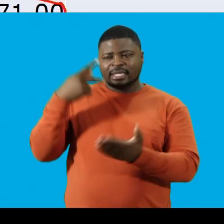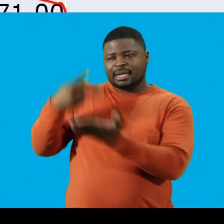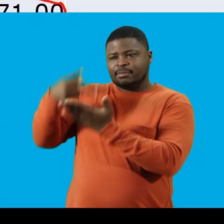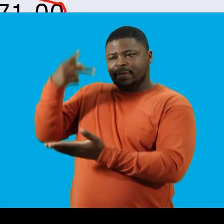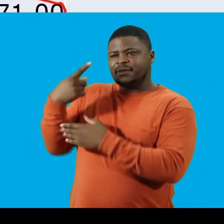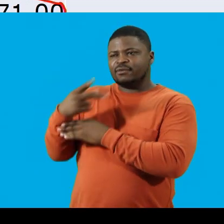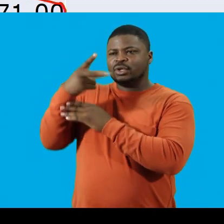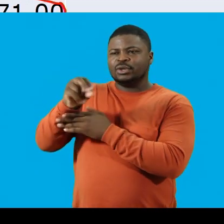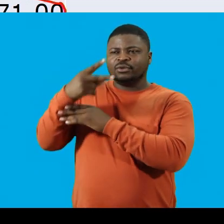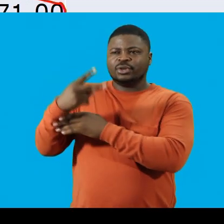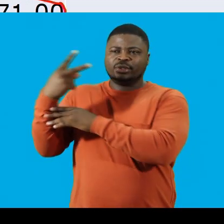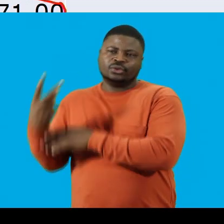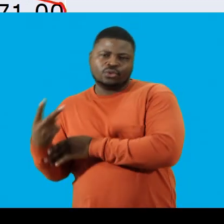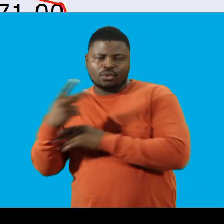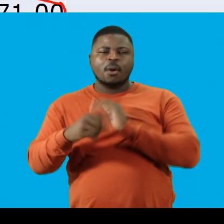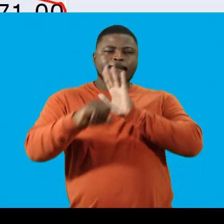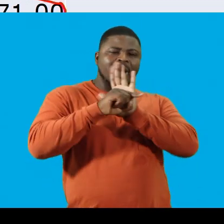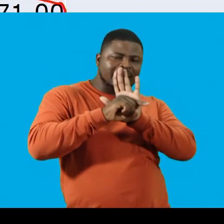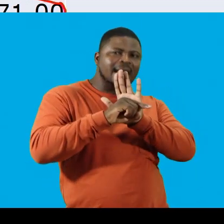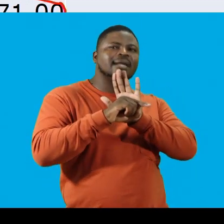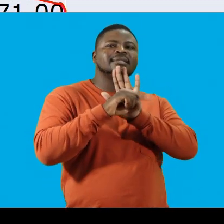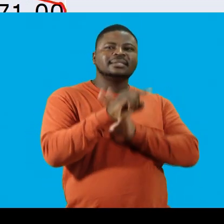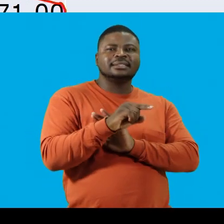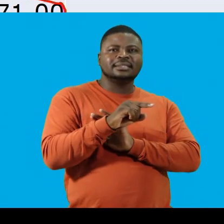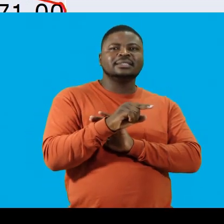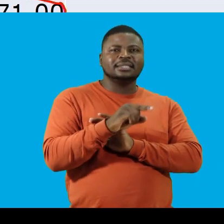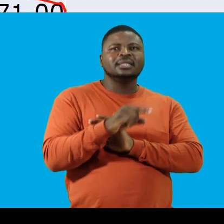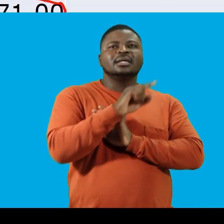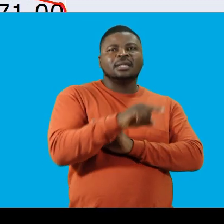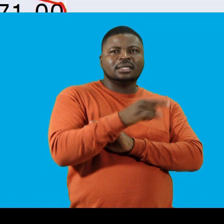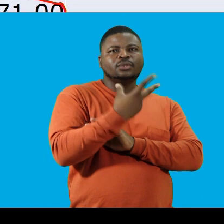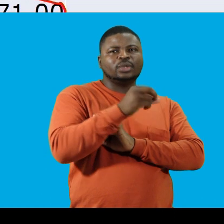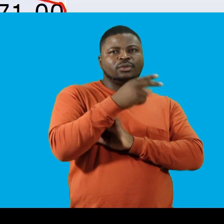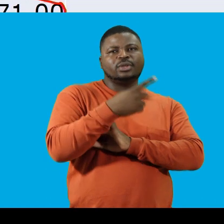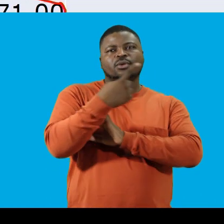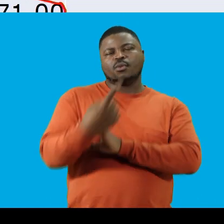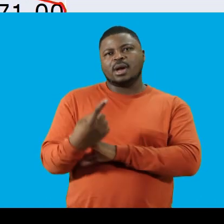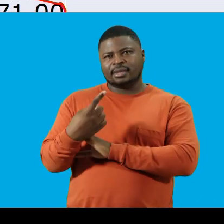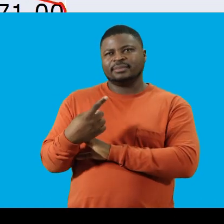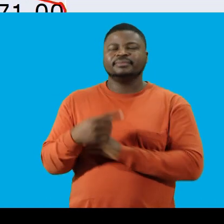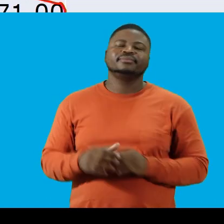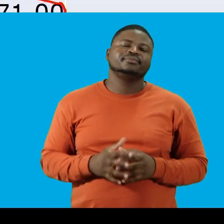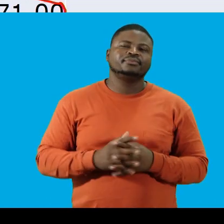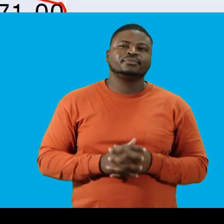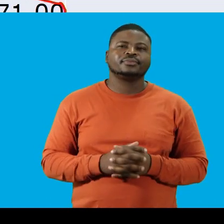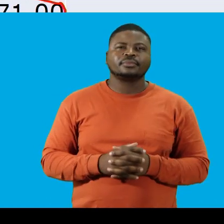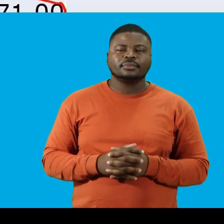for 2022 minus, because it's the difference of the price